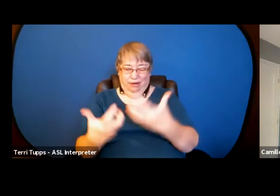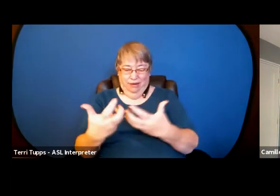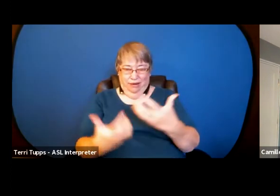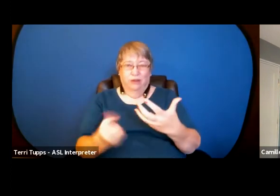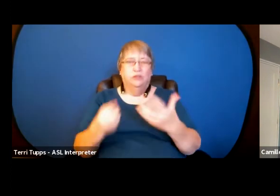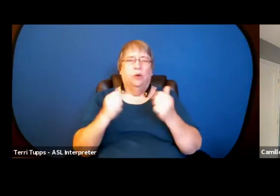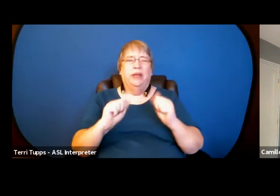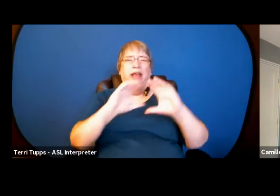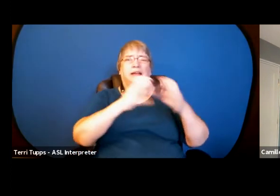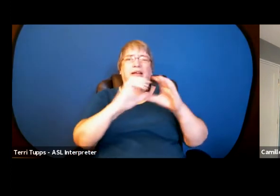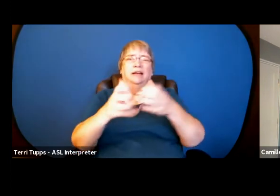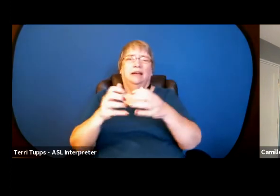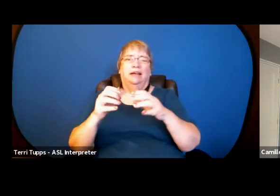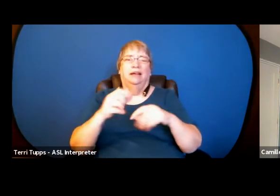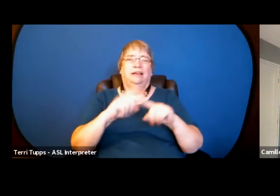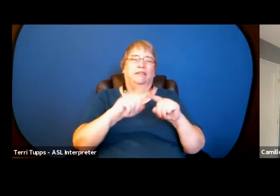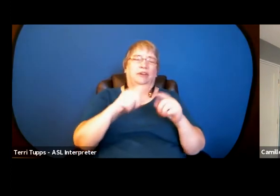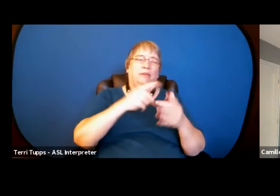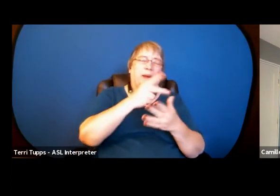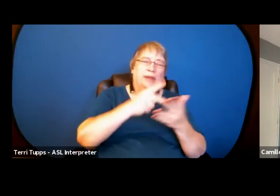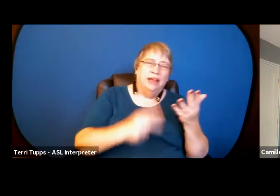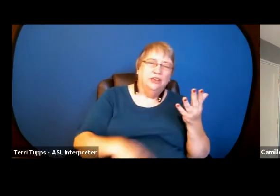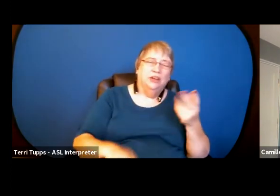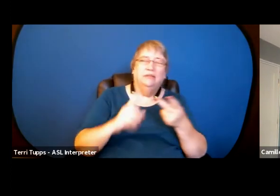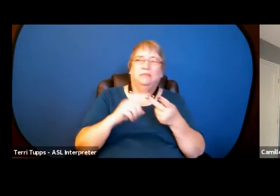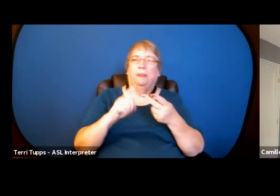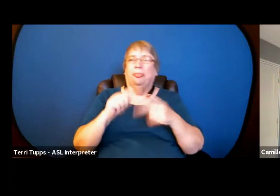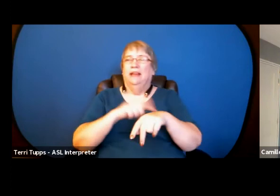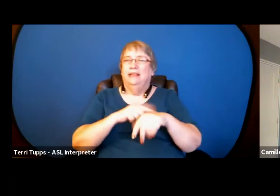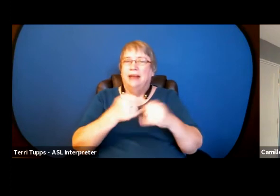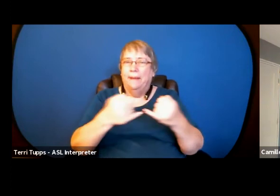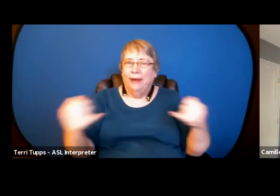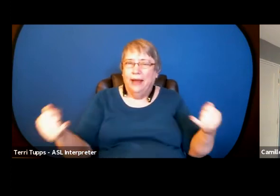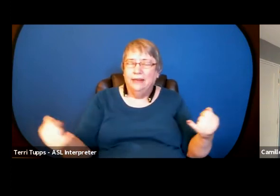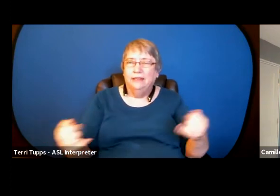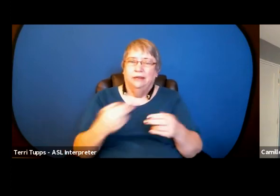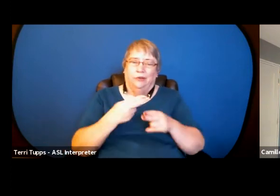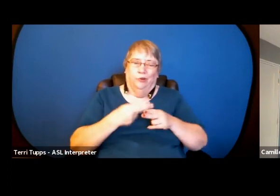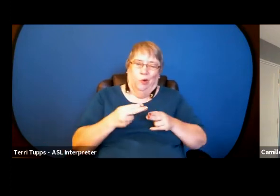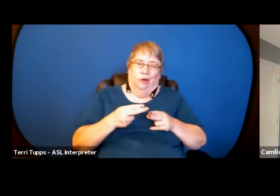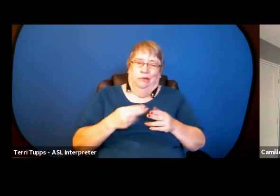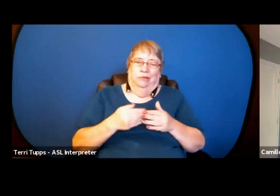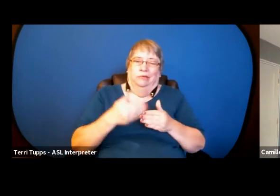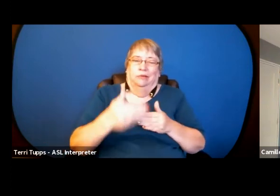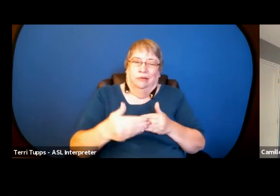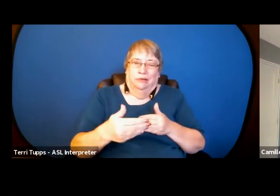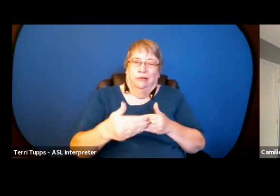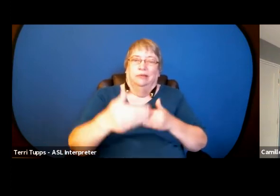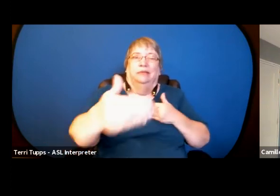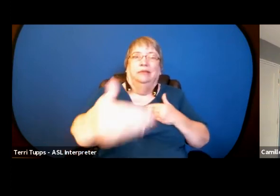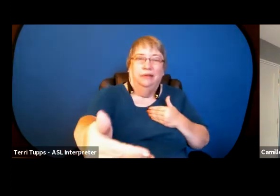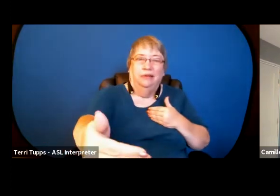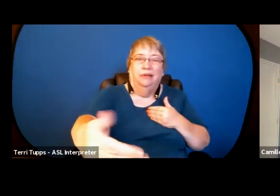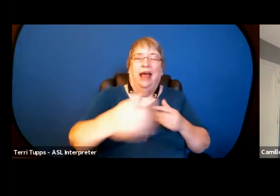us to develop timelines, so short-term, medium-term, and long-term, and phase out the work, and